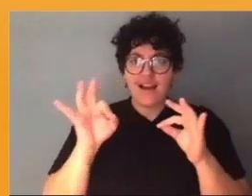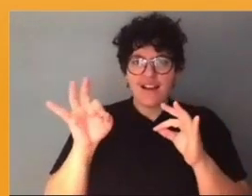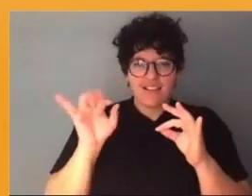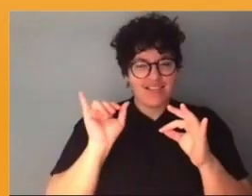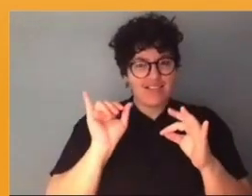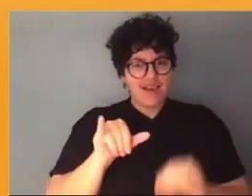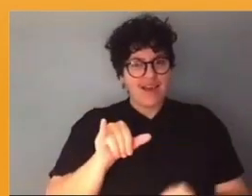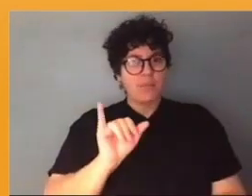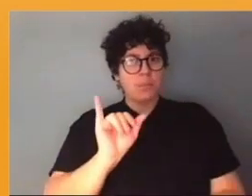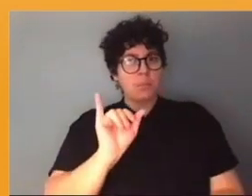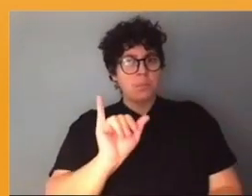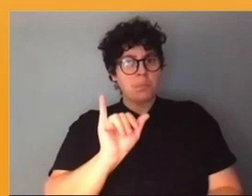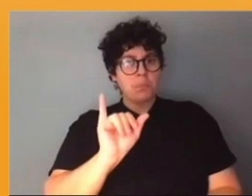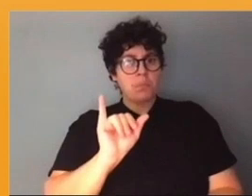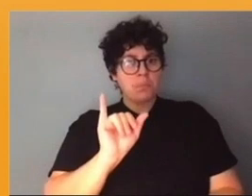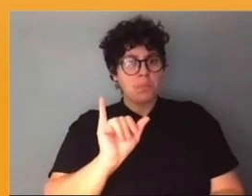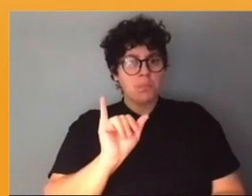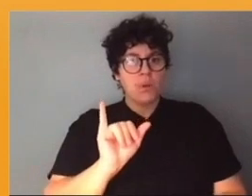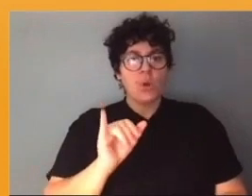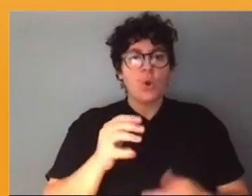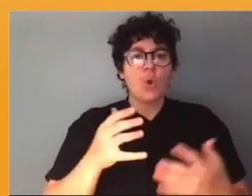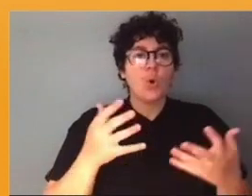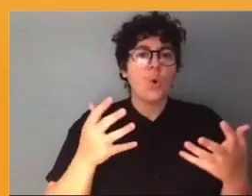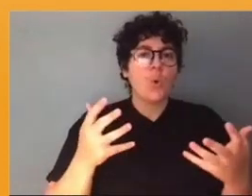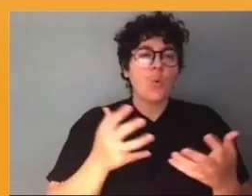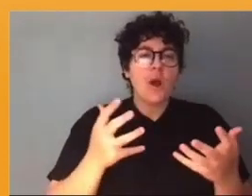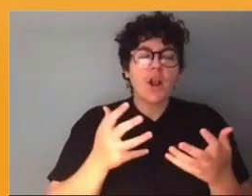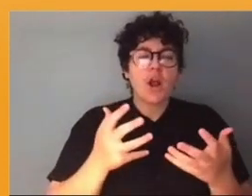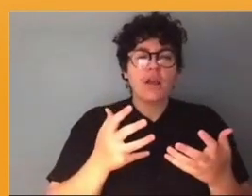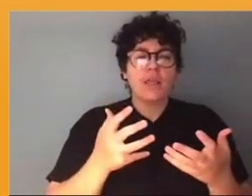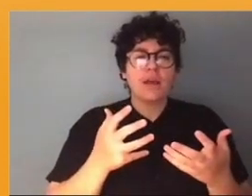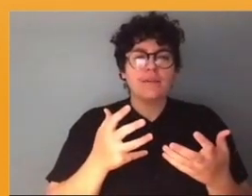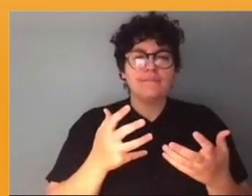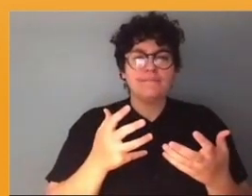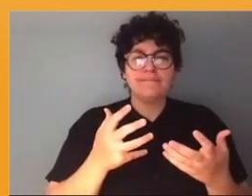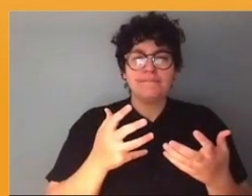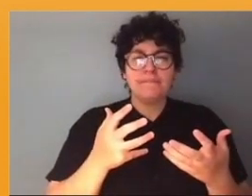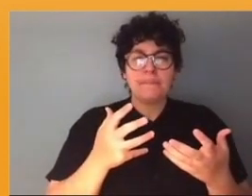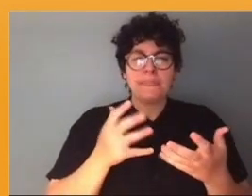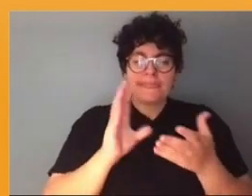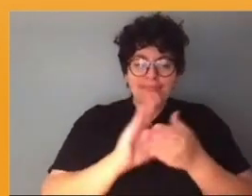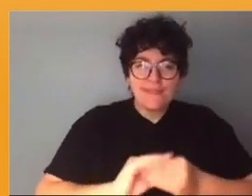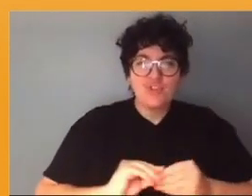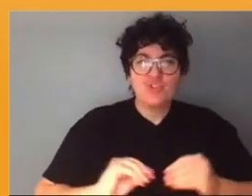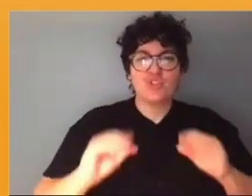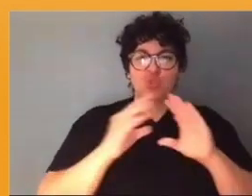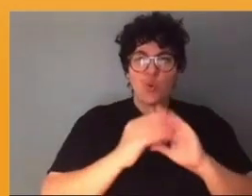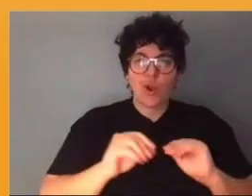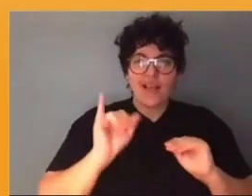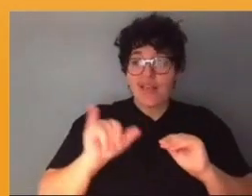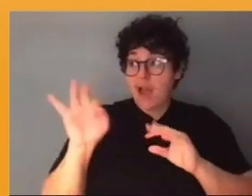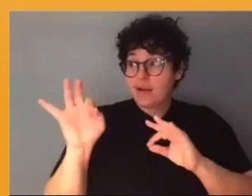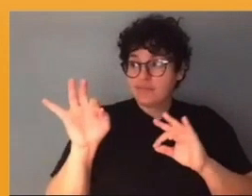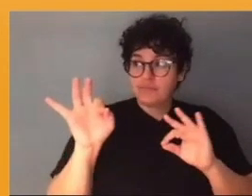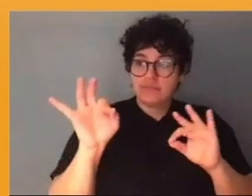What are the larger narratives that the gesture is meant to convey? What are the bigger stories these different characters?